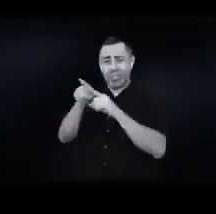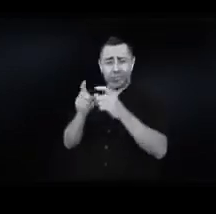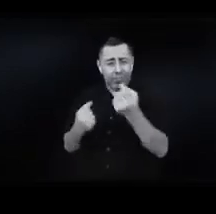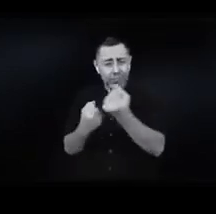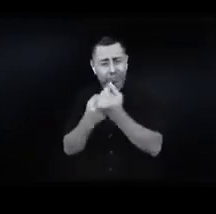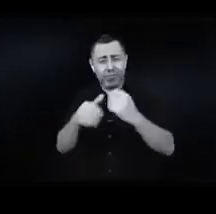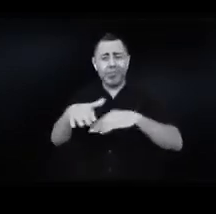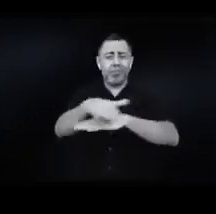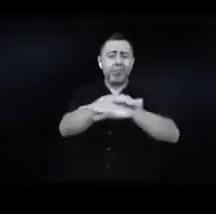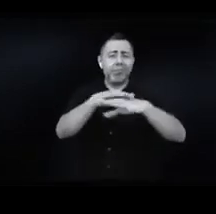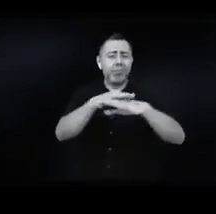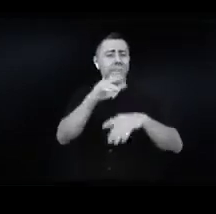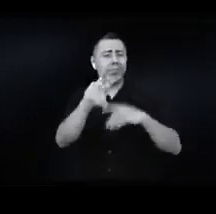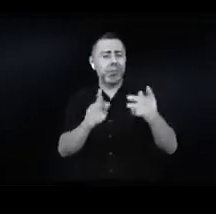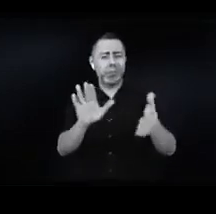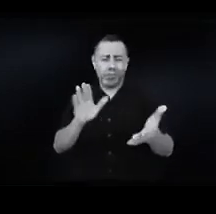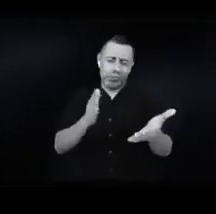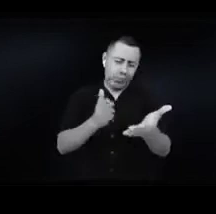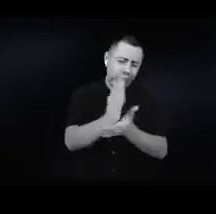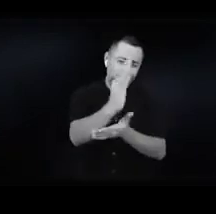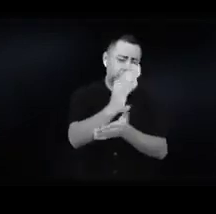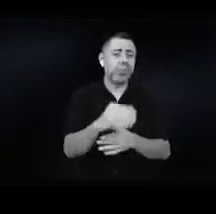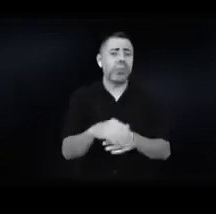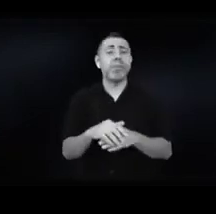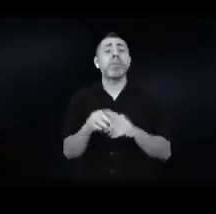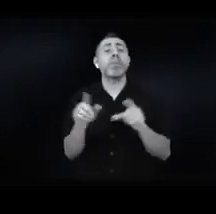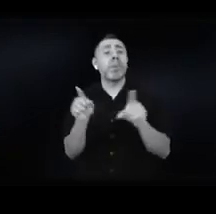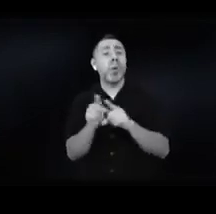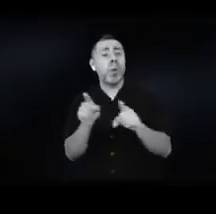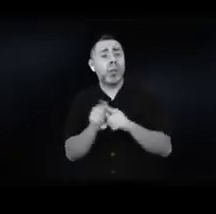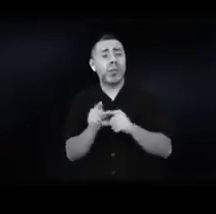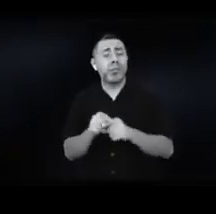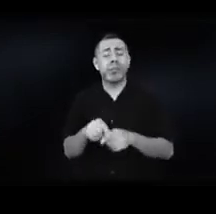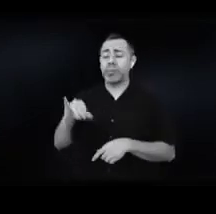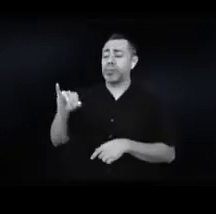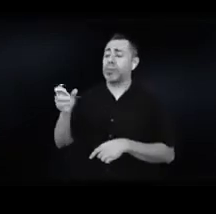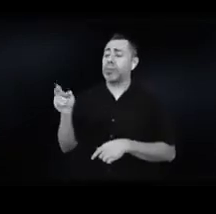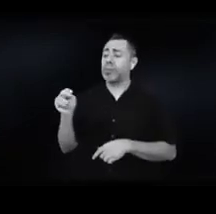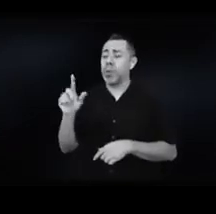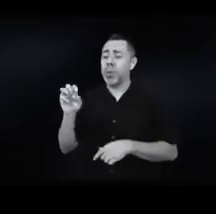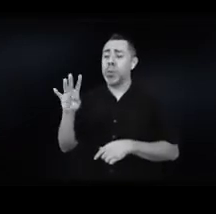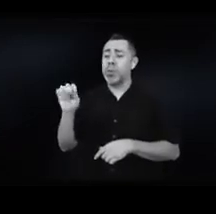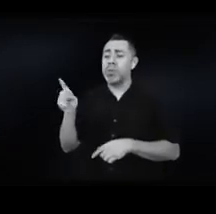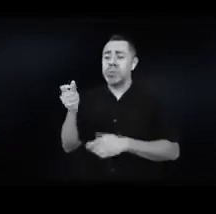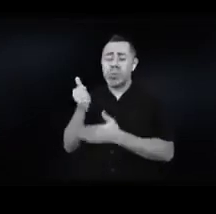and also helped get people out to vote, you know.